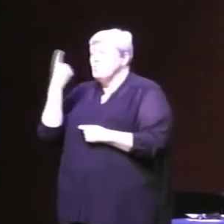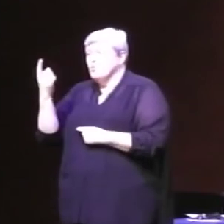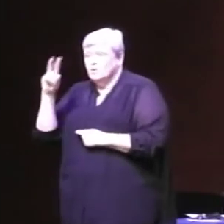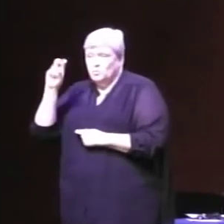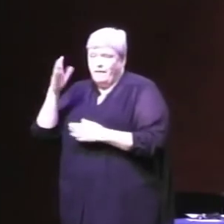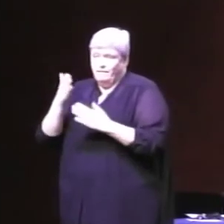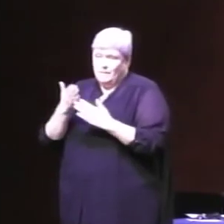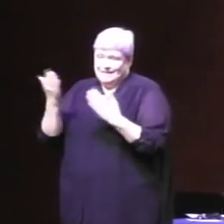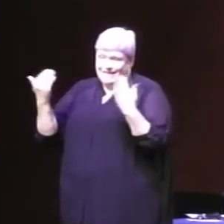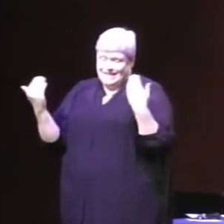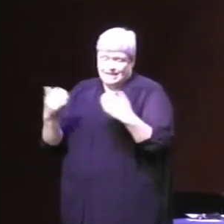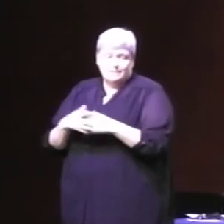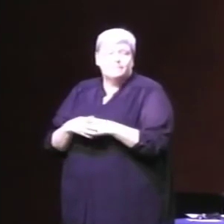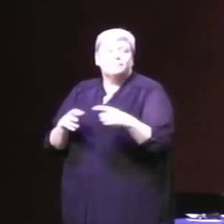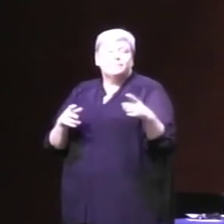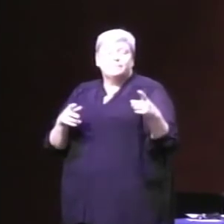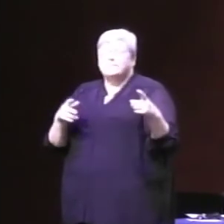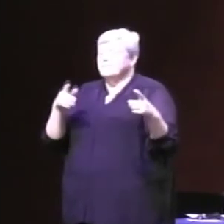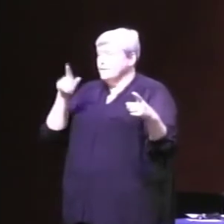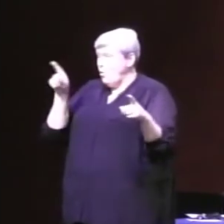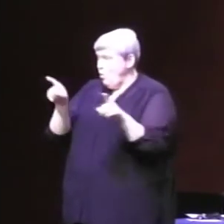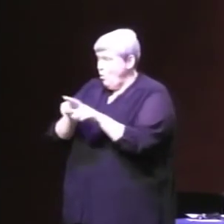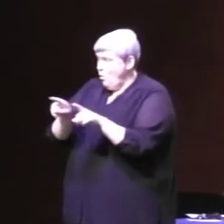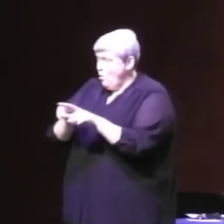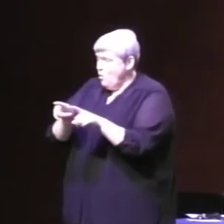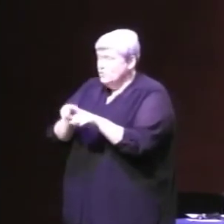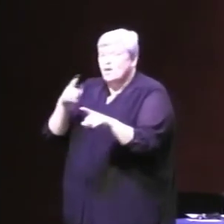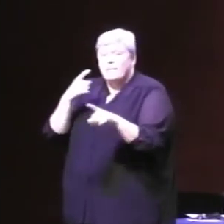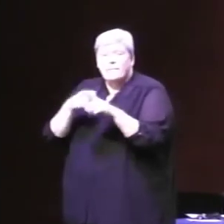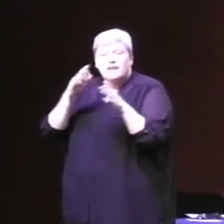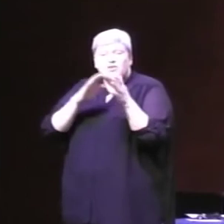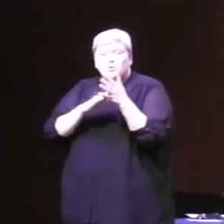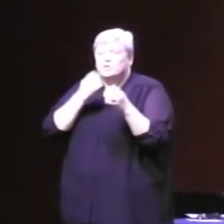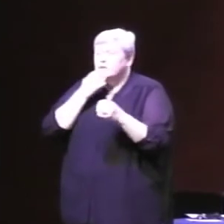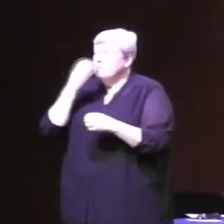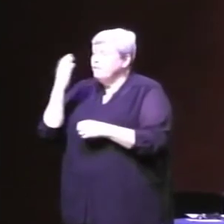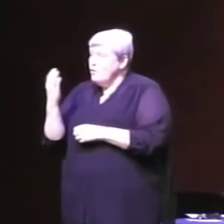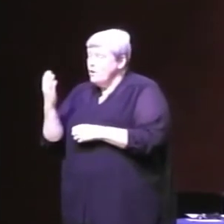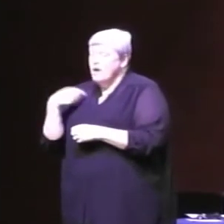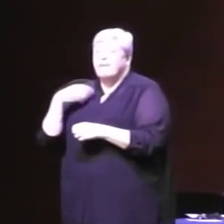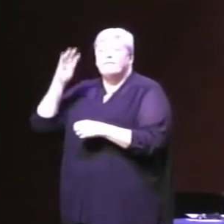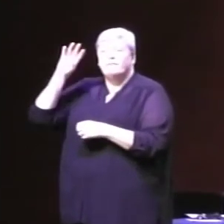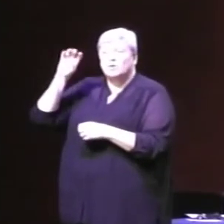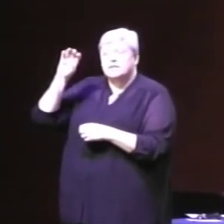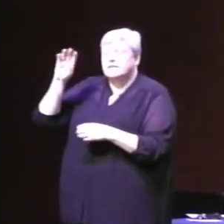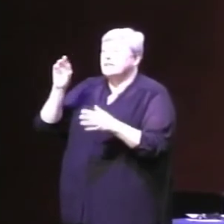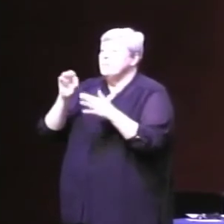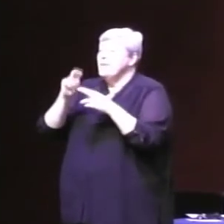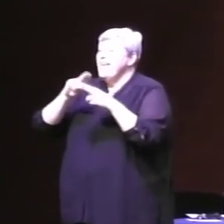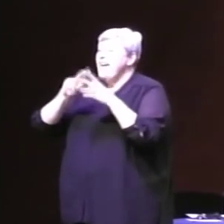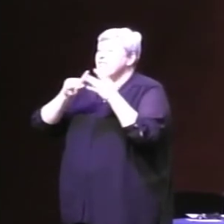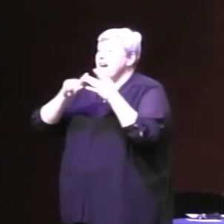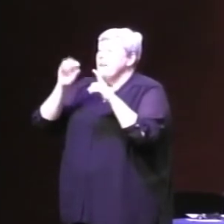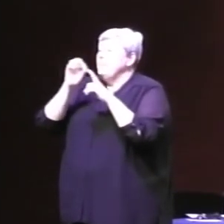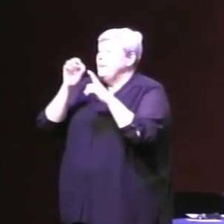noon. Please also note that the following, emergency motions number 4 and 14 on PFI